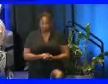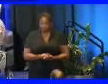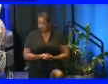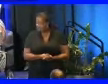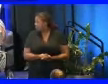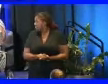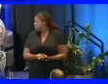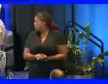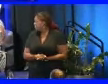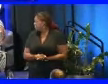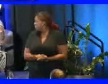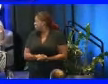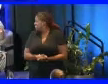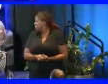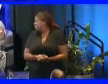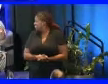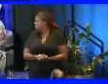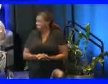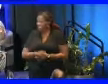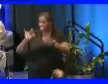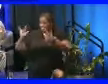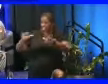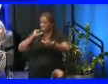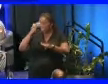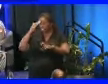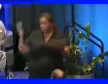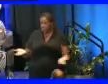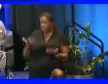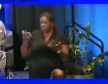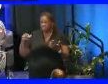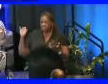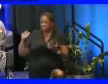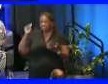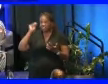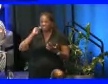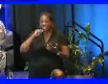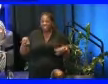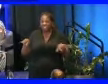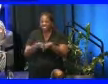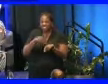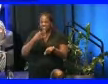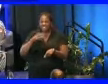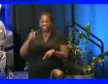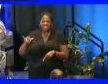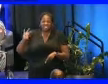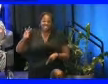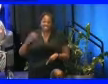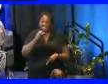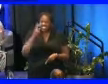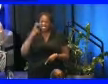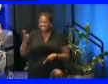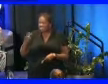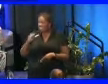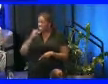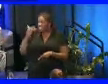Hi, Auntie. I didn't even know you were out there. I love you. I just had to throw this. My aunt and I have the same birthday, July the 7th. I didn't see you. I